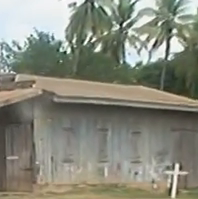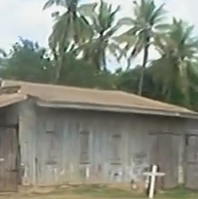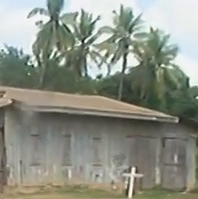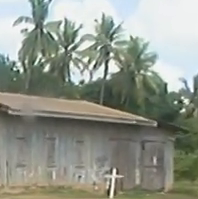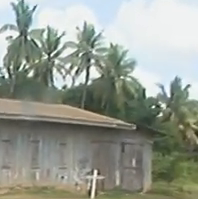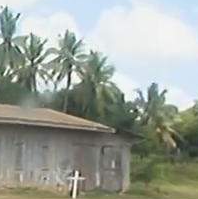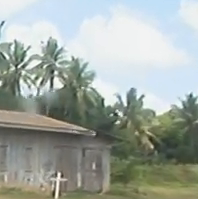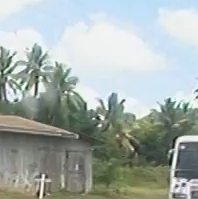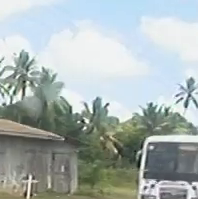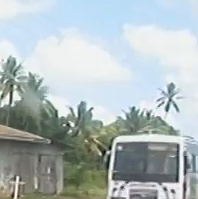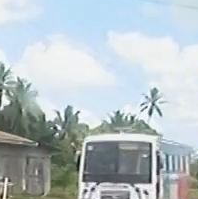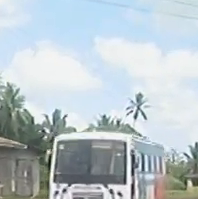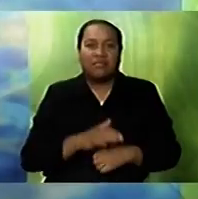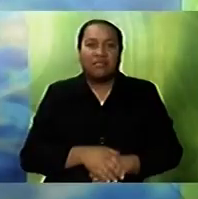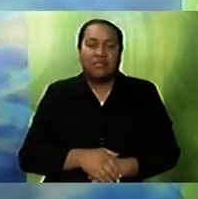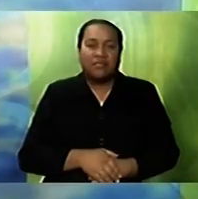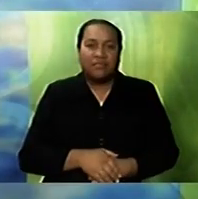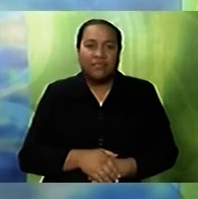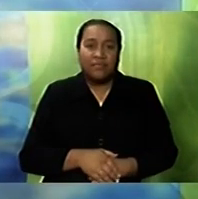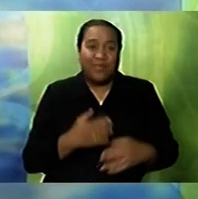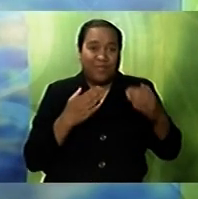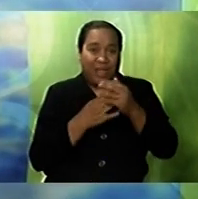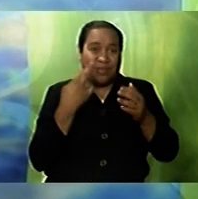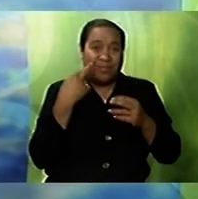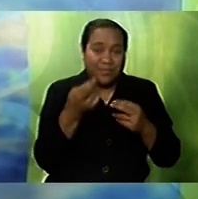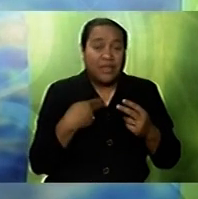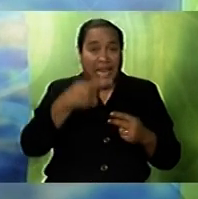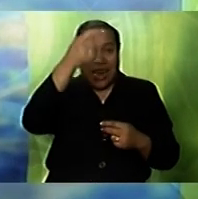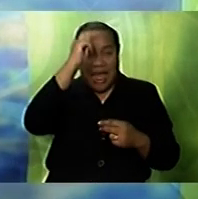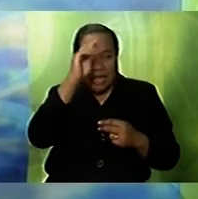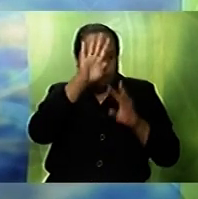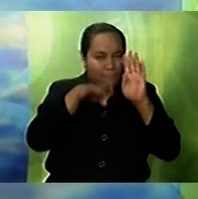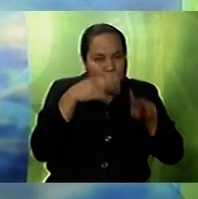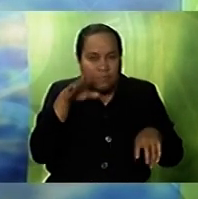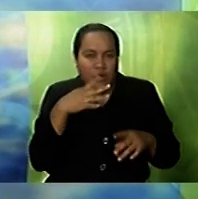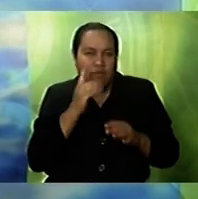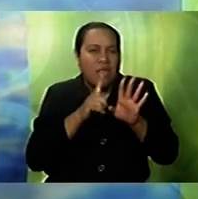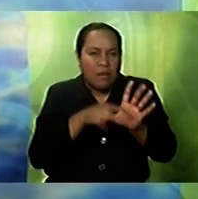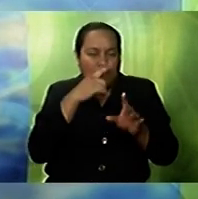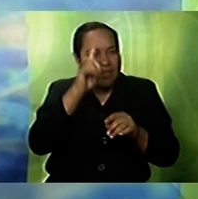serviced by Mbulileka Transport. After the break, nightclubs monitored for minors.